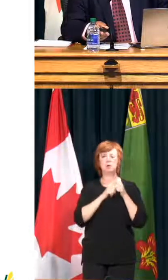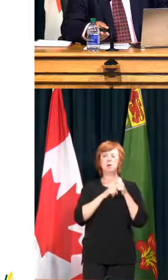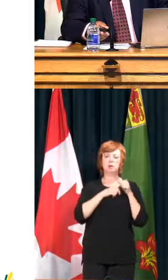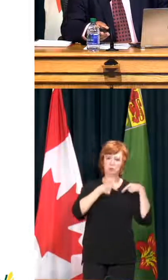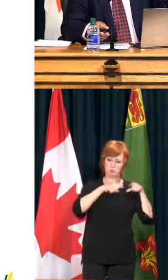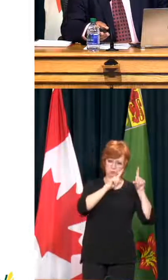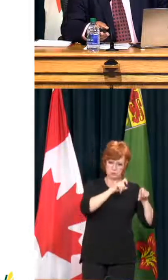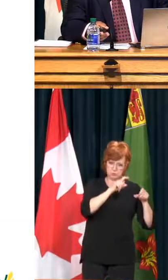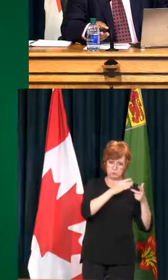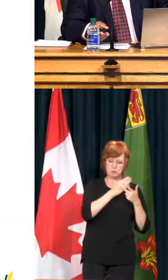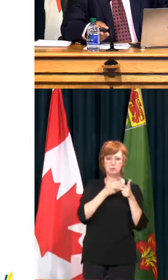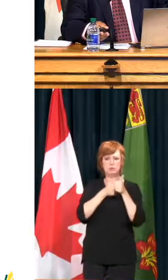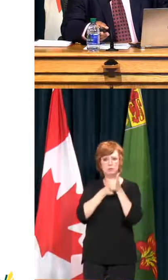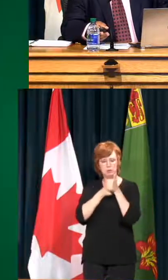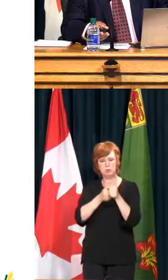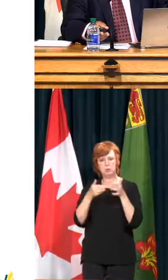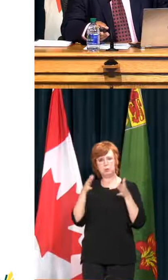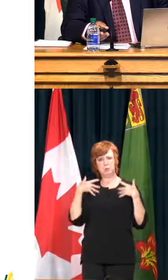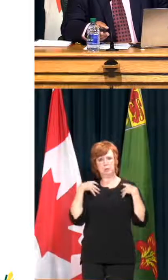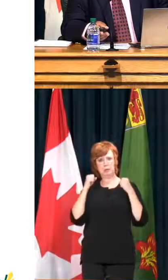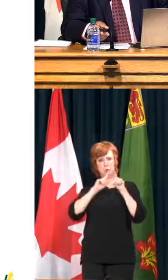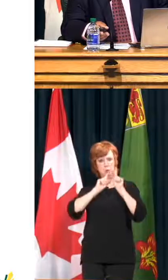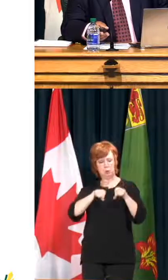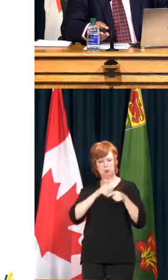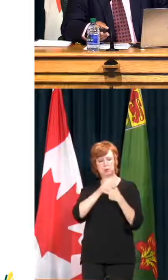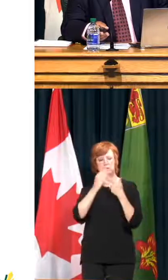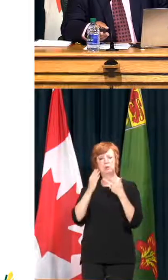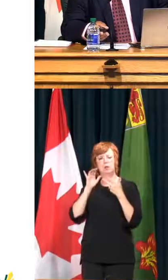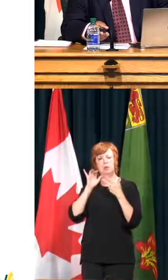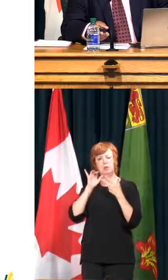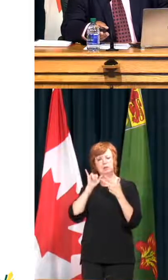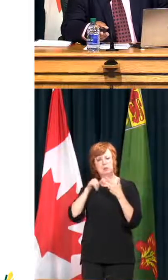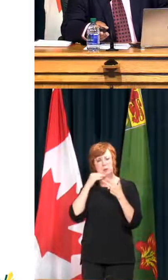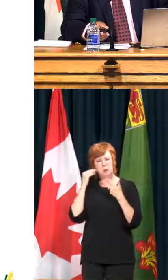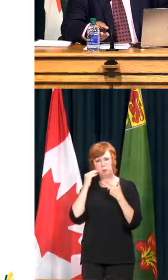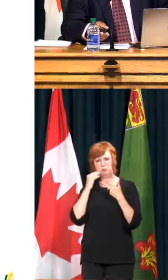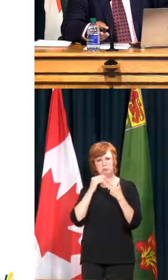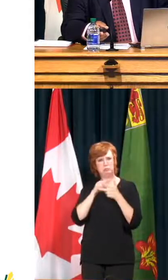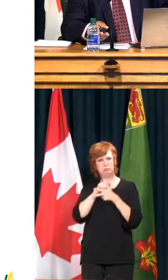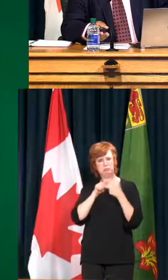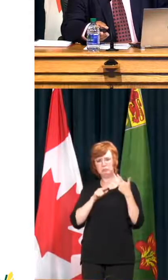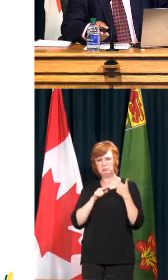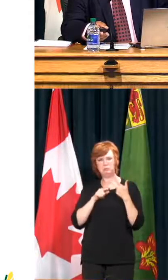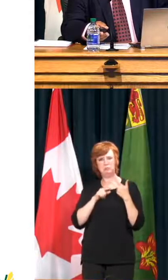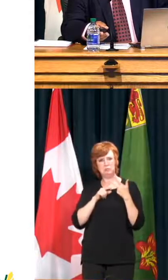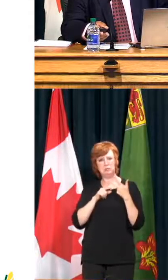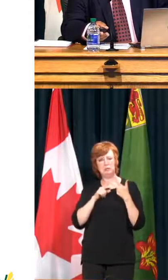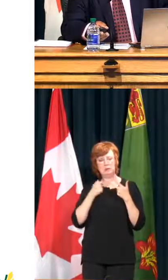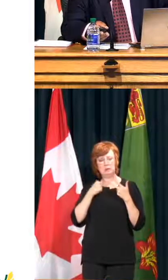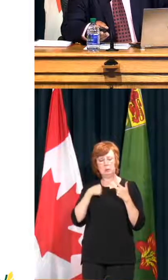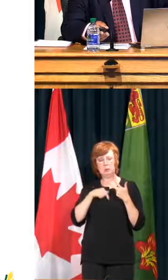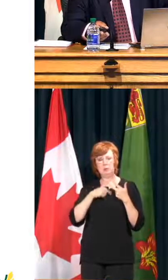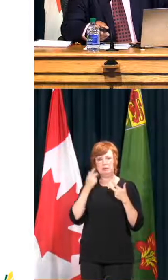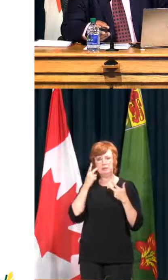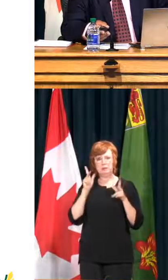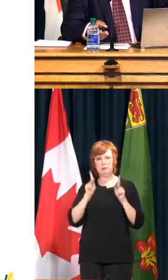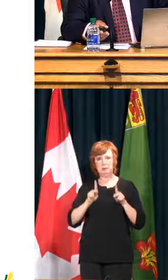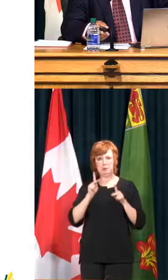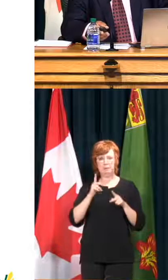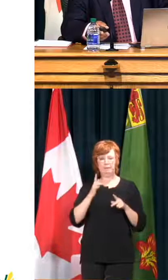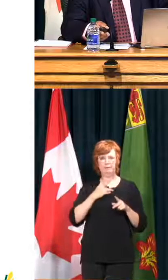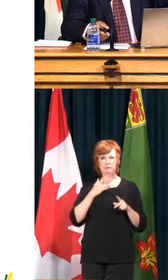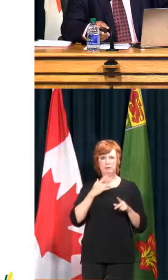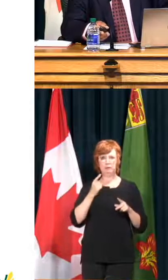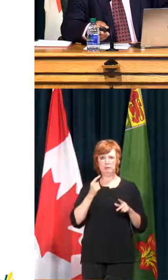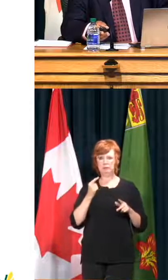in terms of staying home. And that is the only way we are really going to manage and come out of it. So again, I think there's lots of sensitivities now that we're